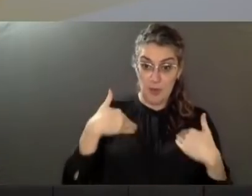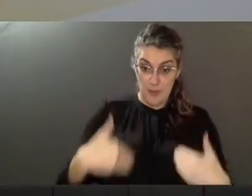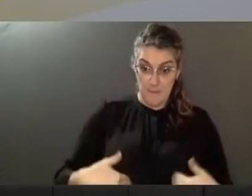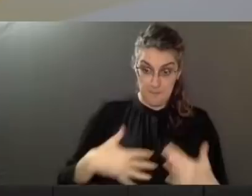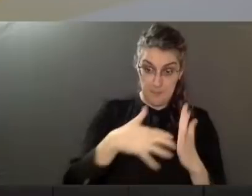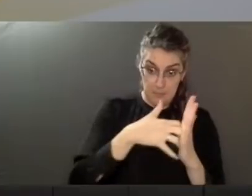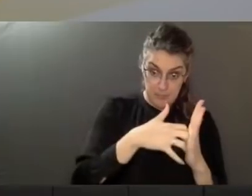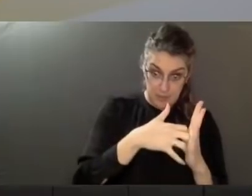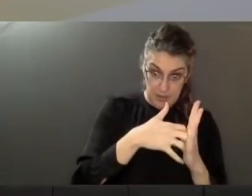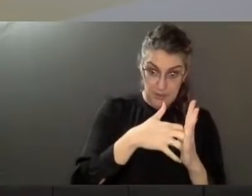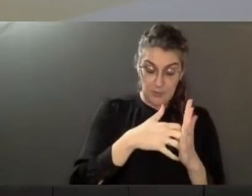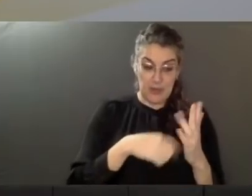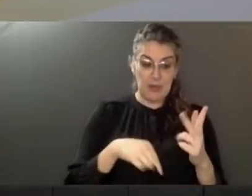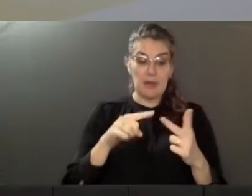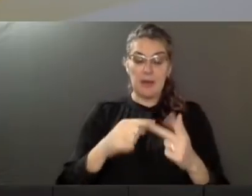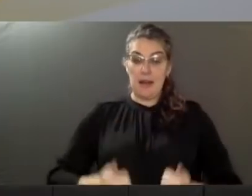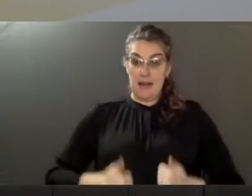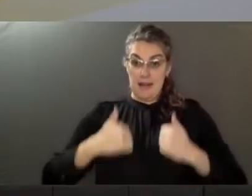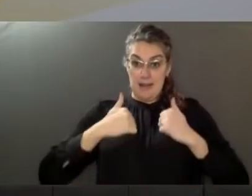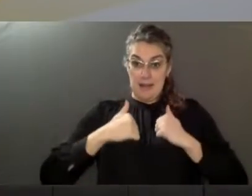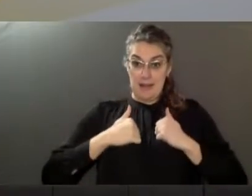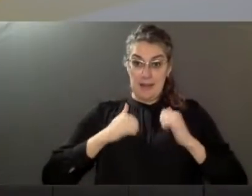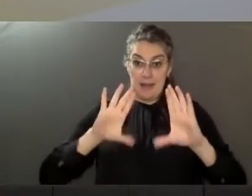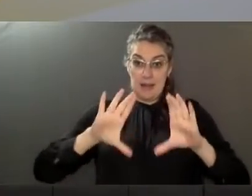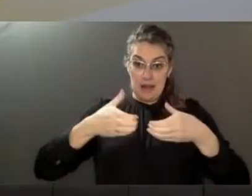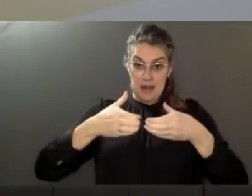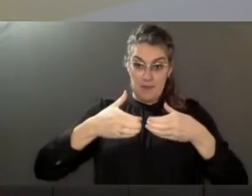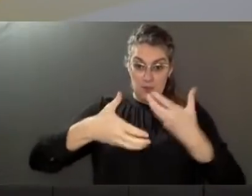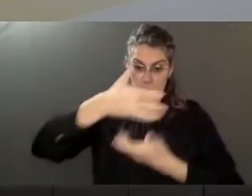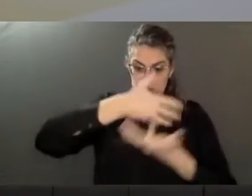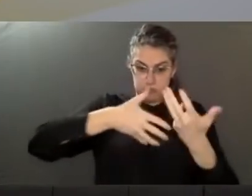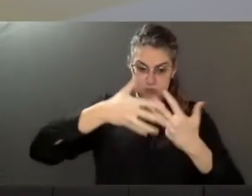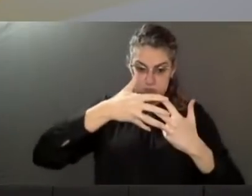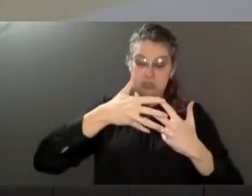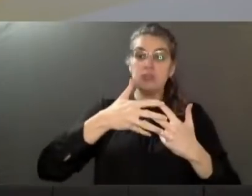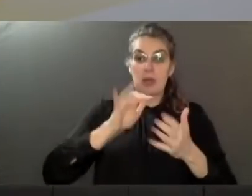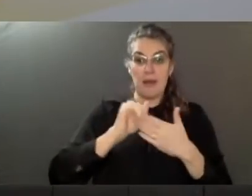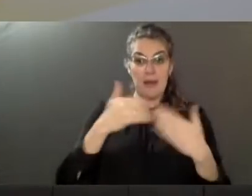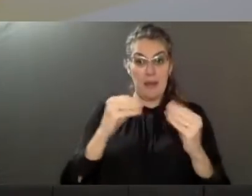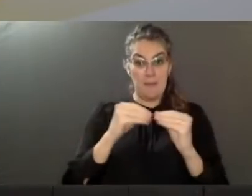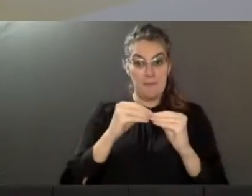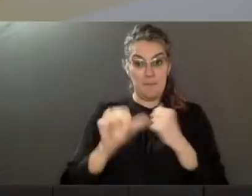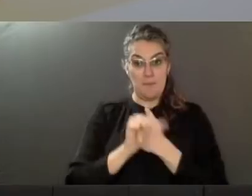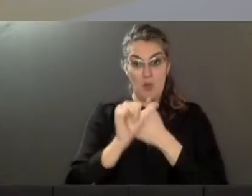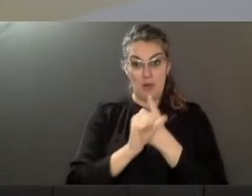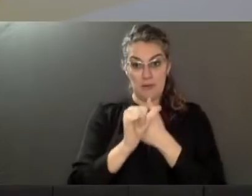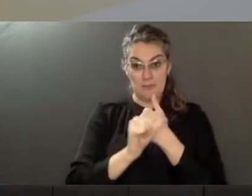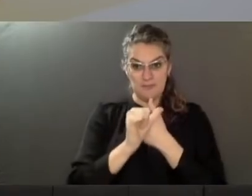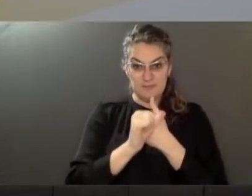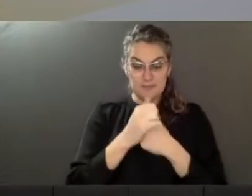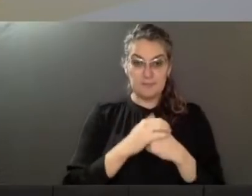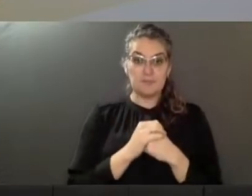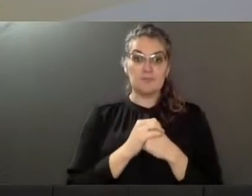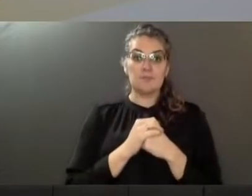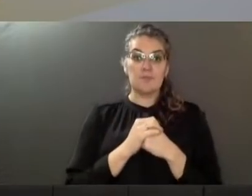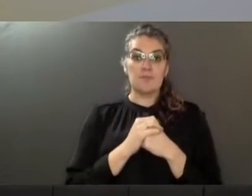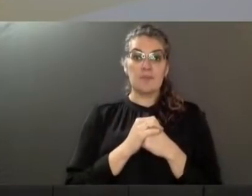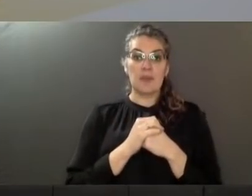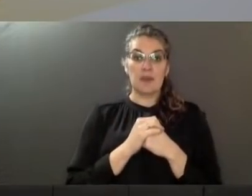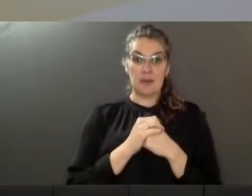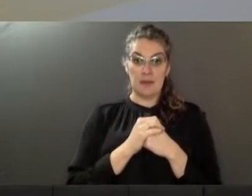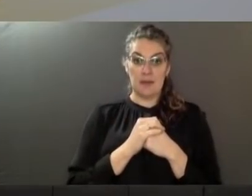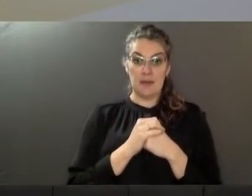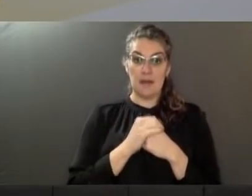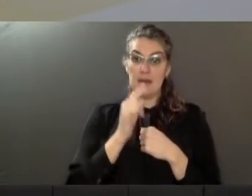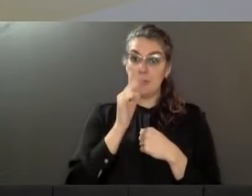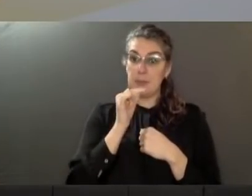COVID-19 related deaths in Canada are in individuals over the age of 60. And 71% of our hospitalizations are also in that